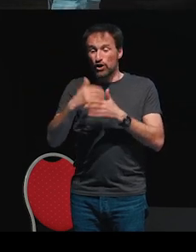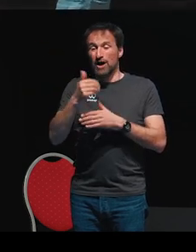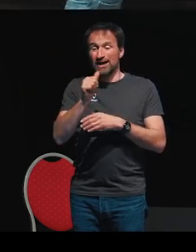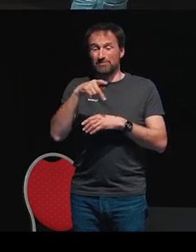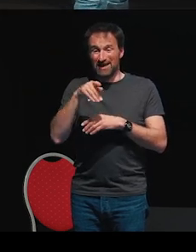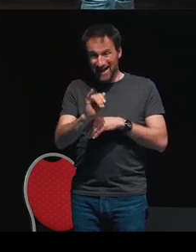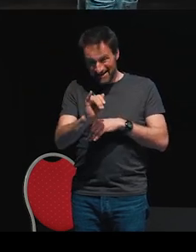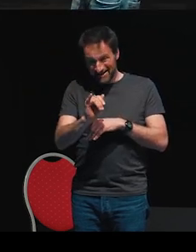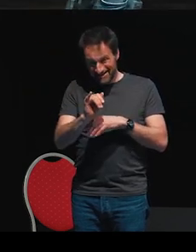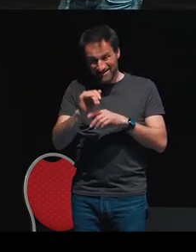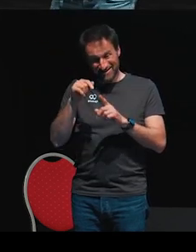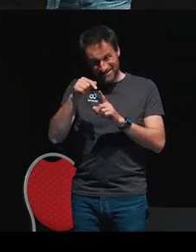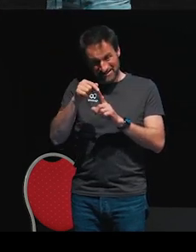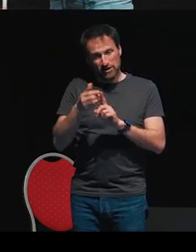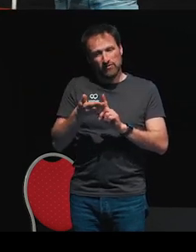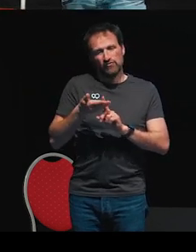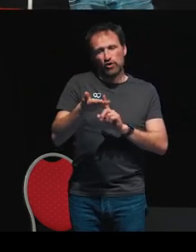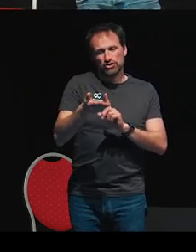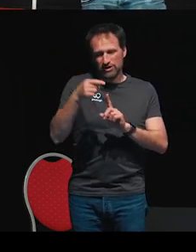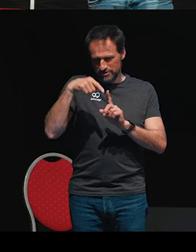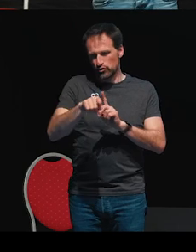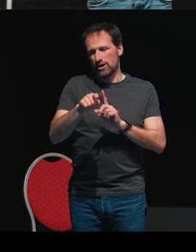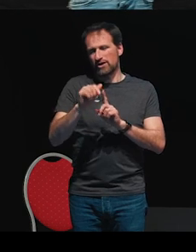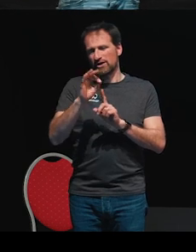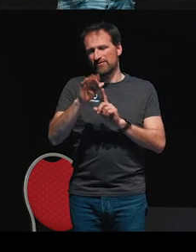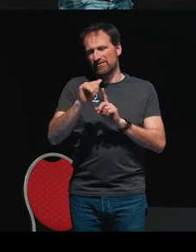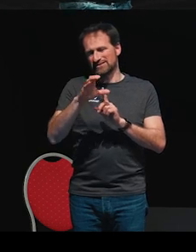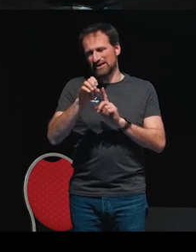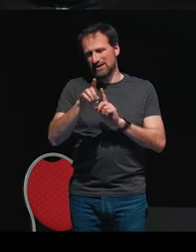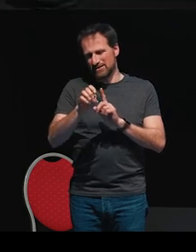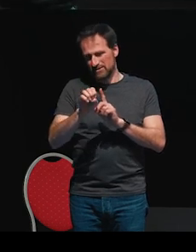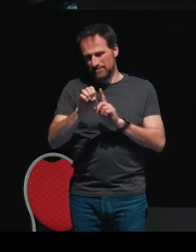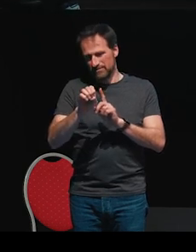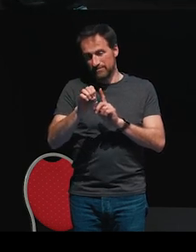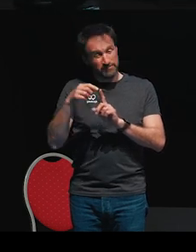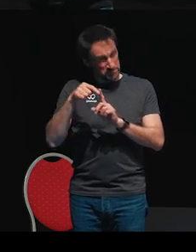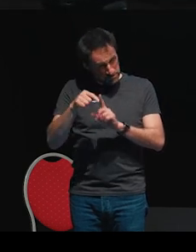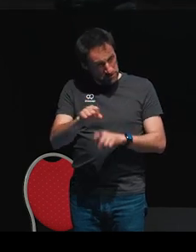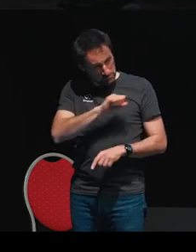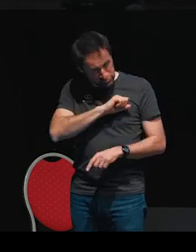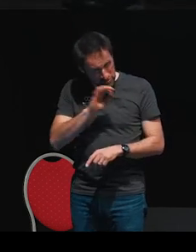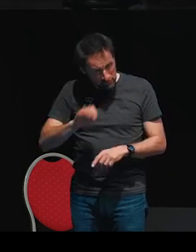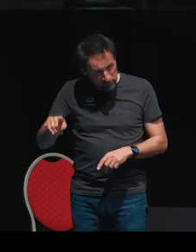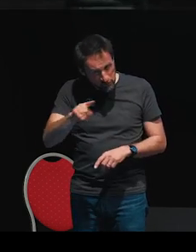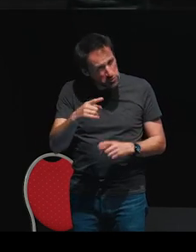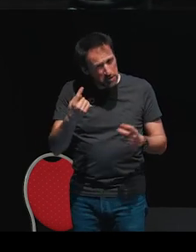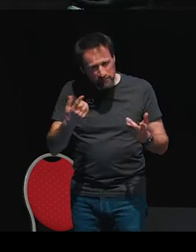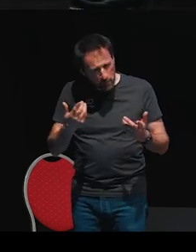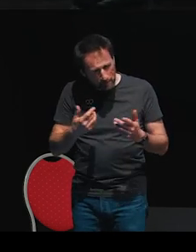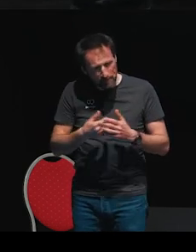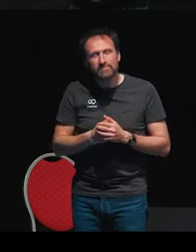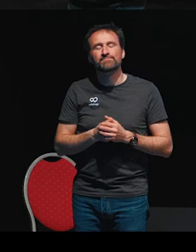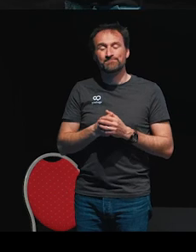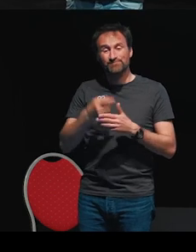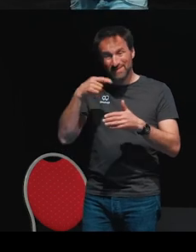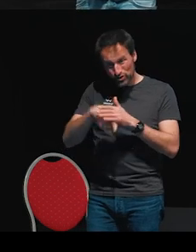that you introduced in the facet. Why could this be so beneficial to you? This